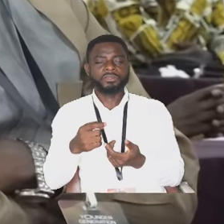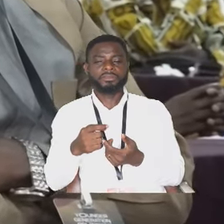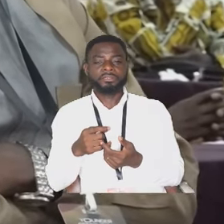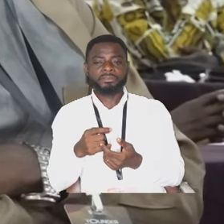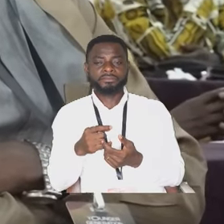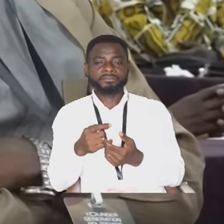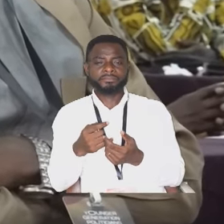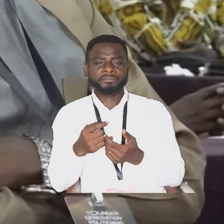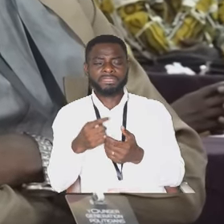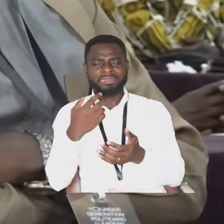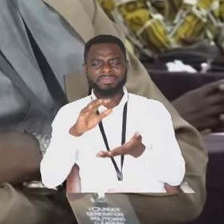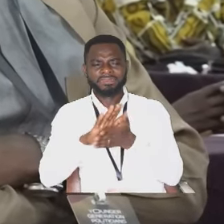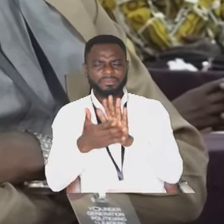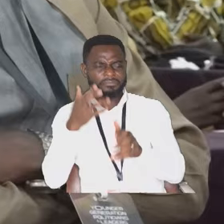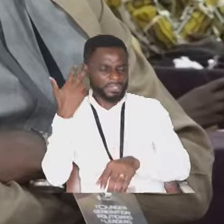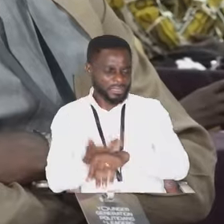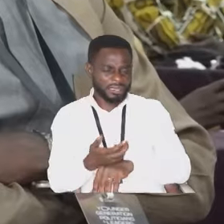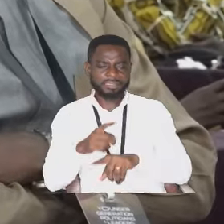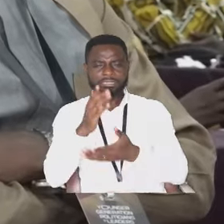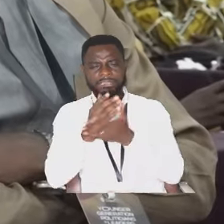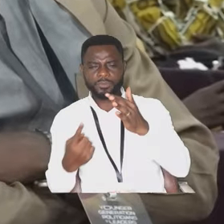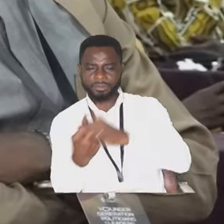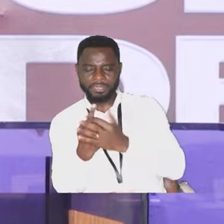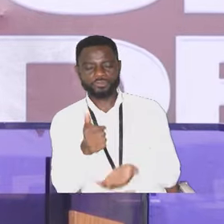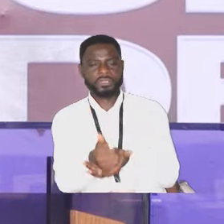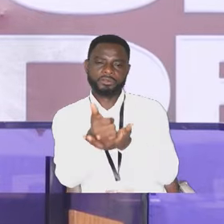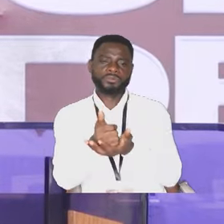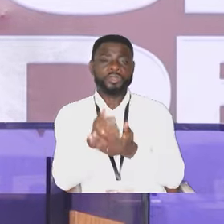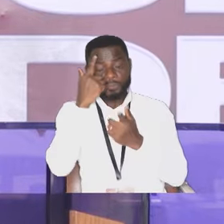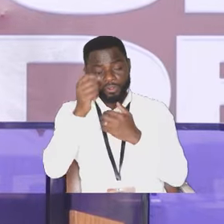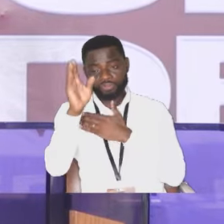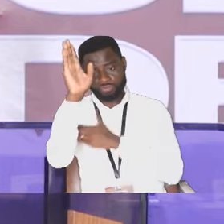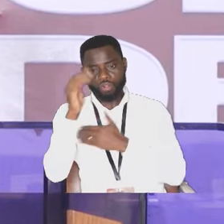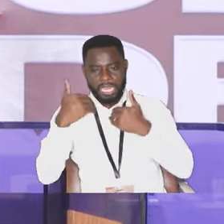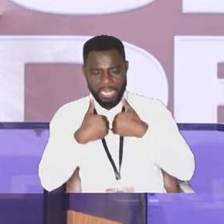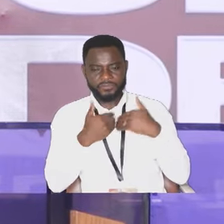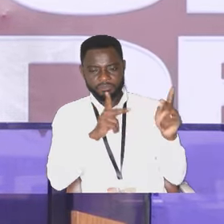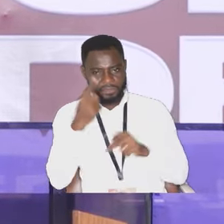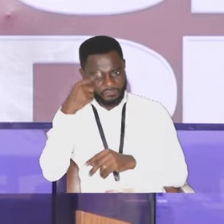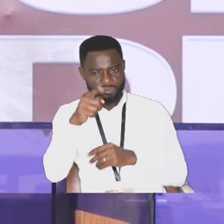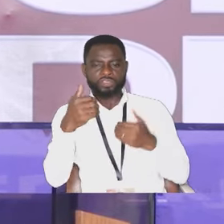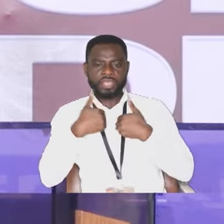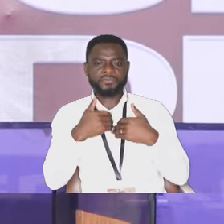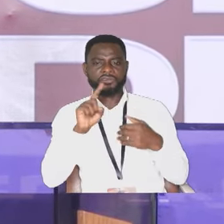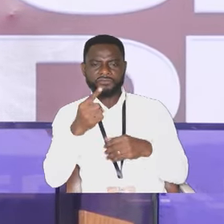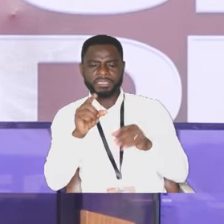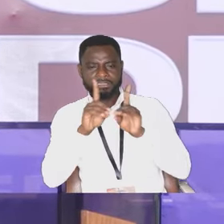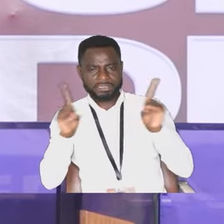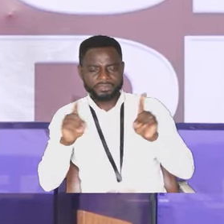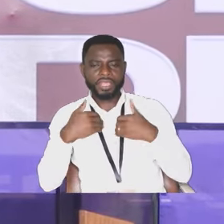your education, somebody came. There was a divine intervention. You now have your first degree. You now have your master's. You now have your